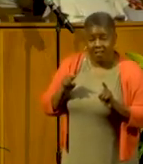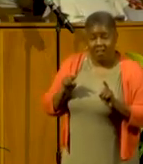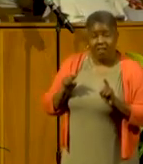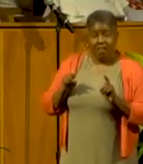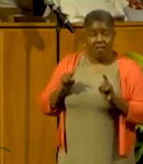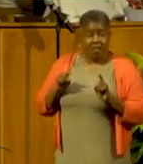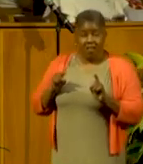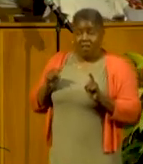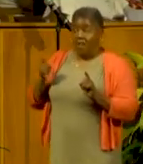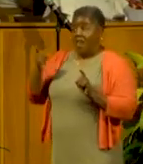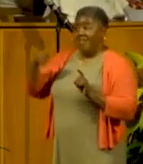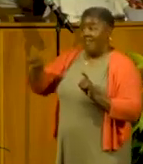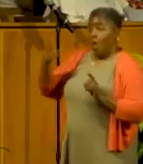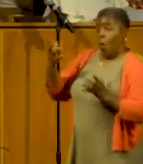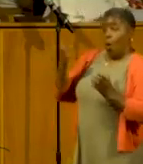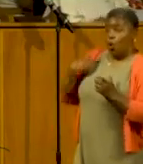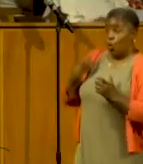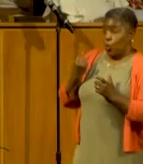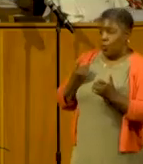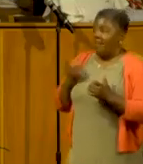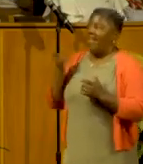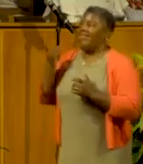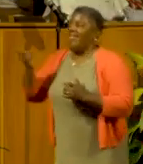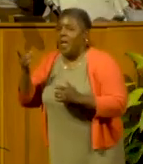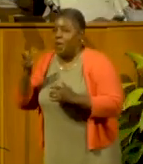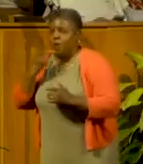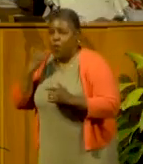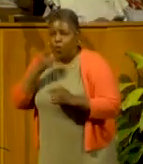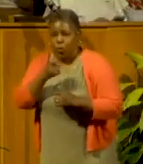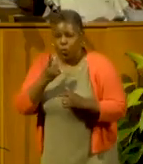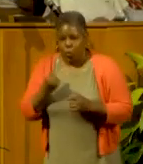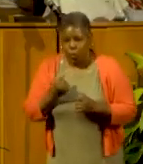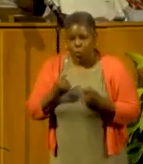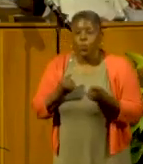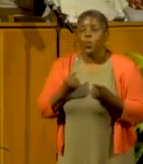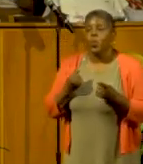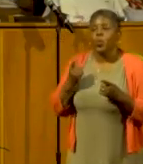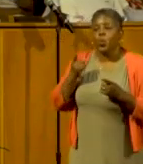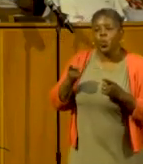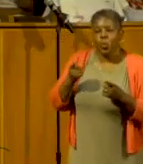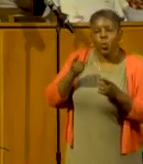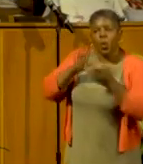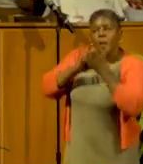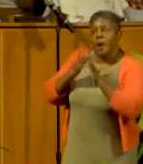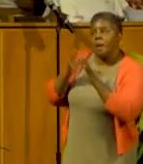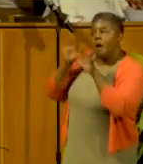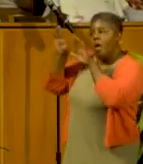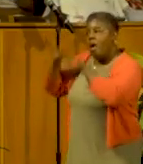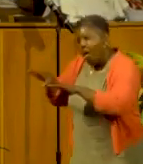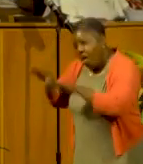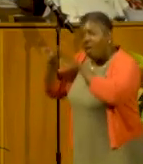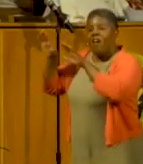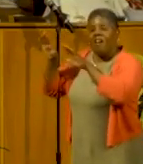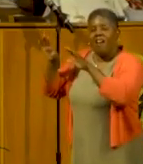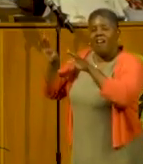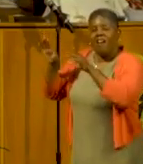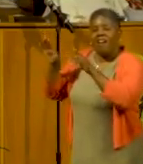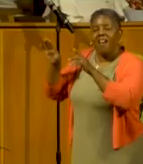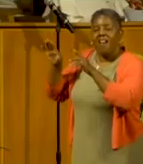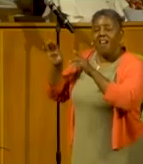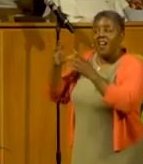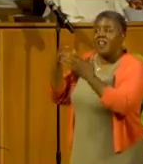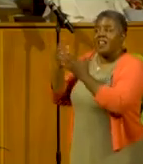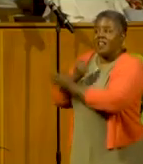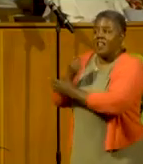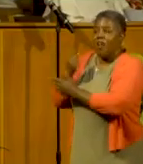They want you to do something they want you to do. And then you become complicit in the quest against your